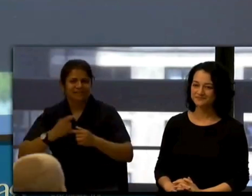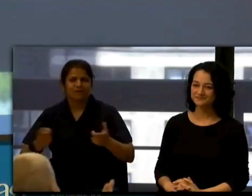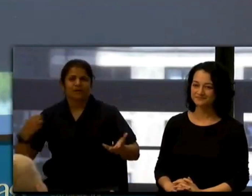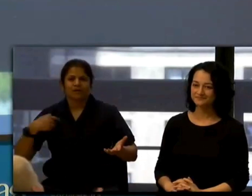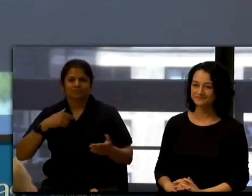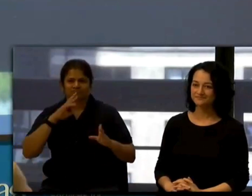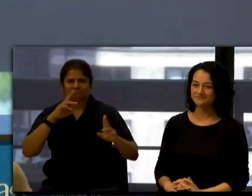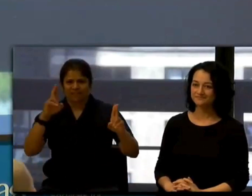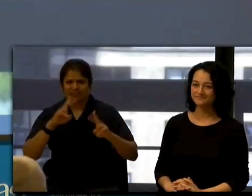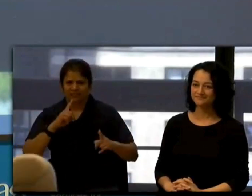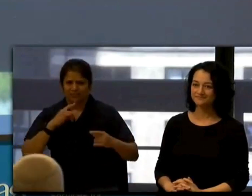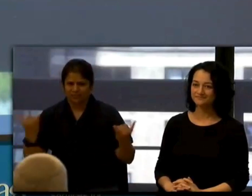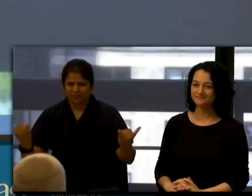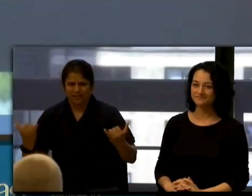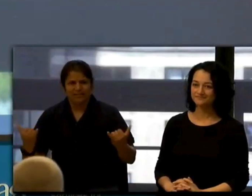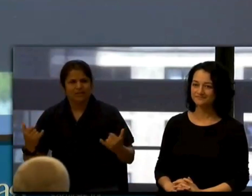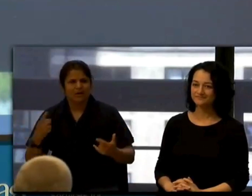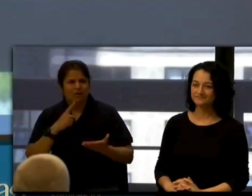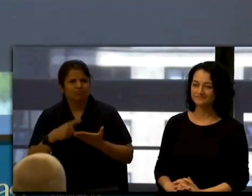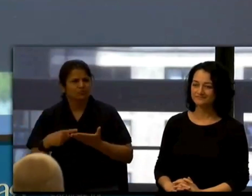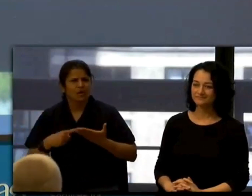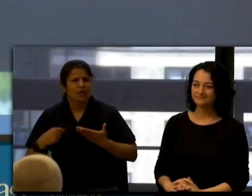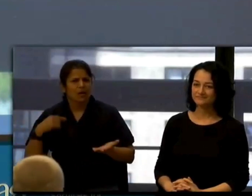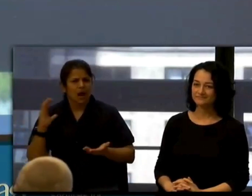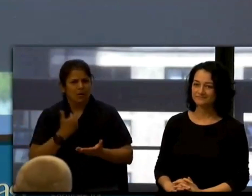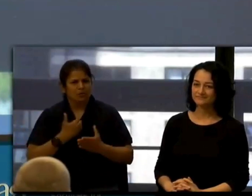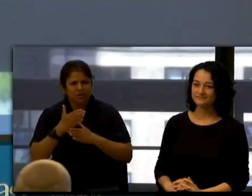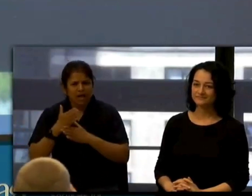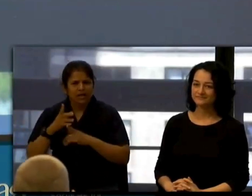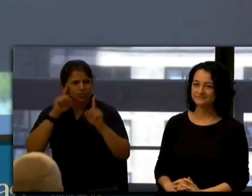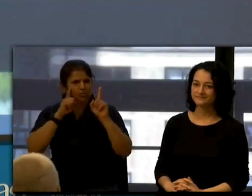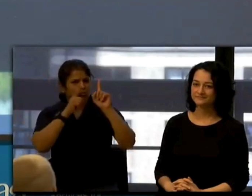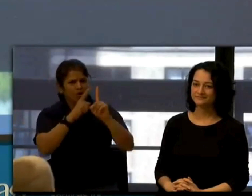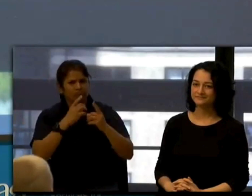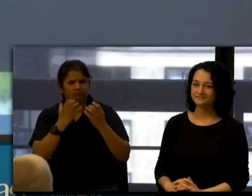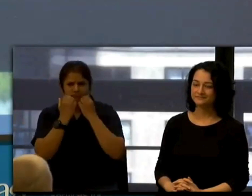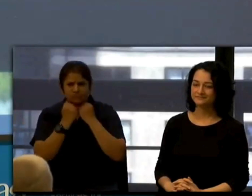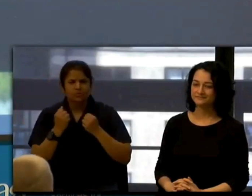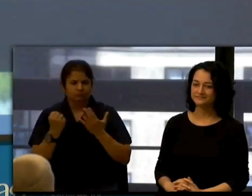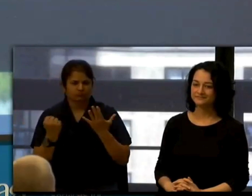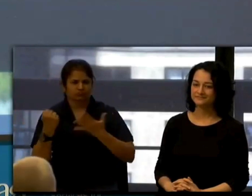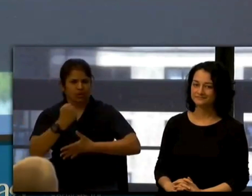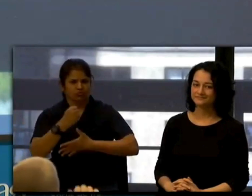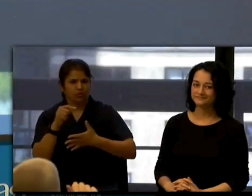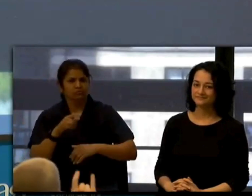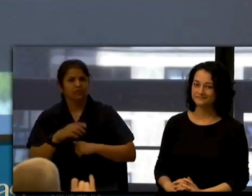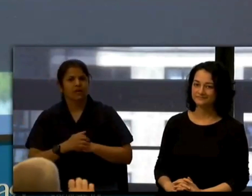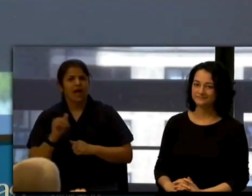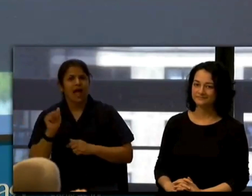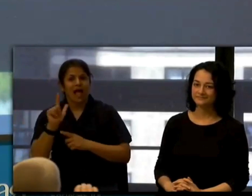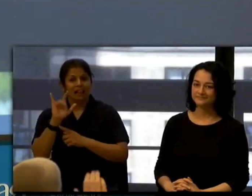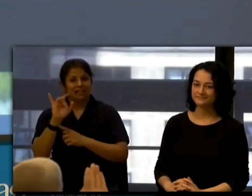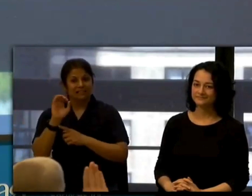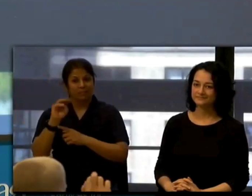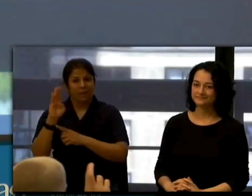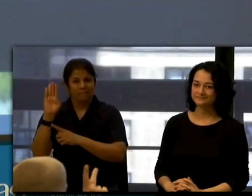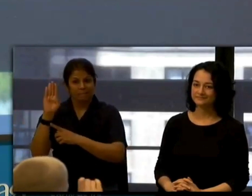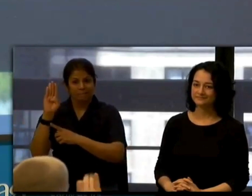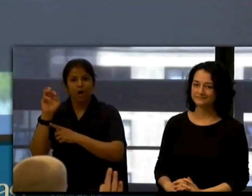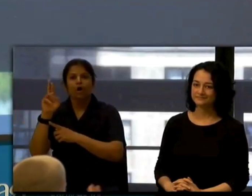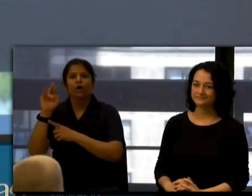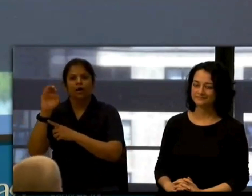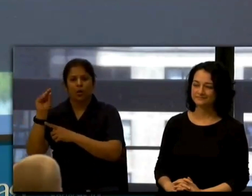you about our shared goals and priorities. Allison Barkoff, our leader at the Administration for Community